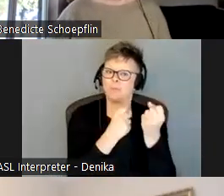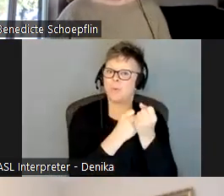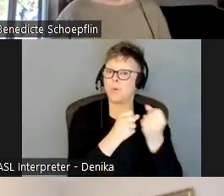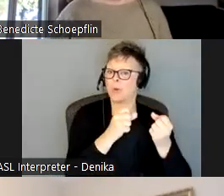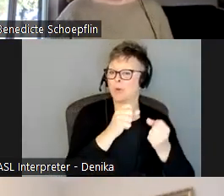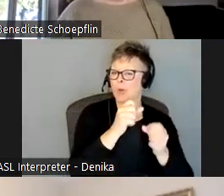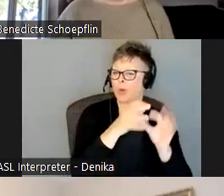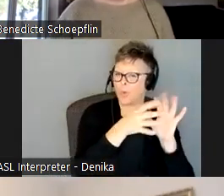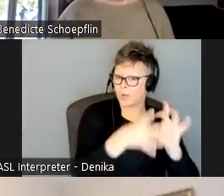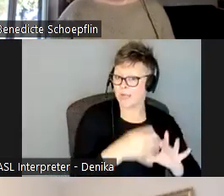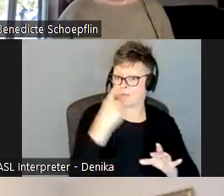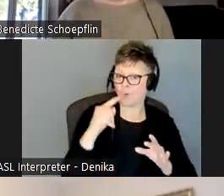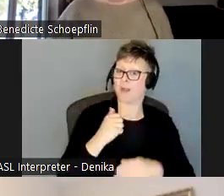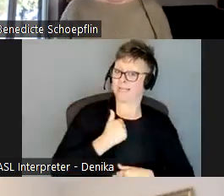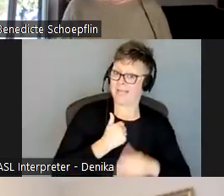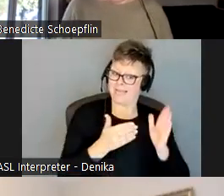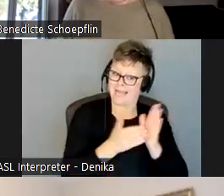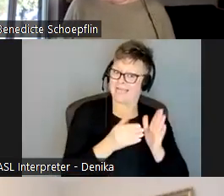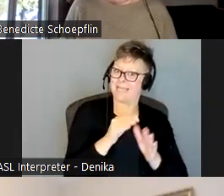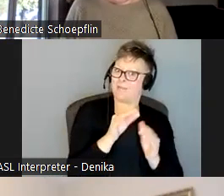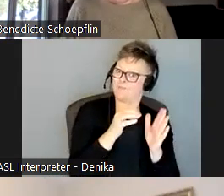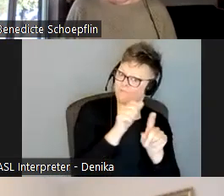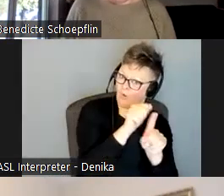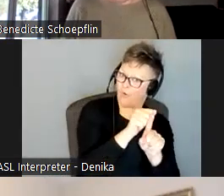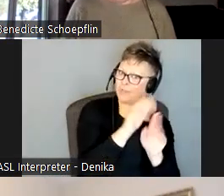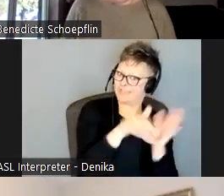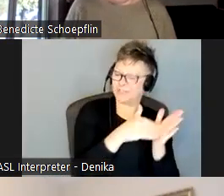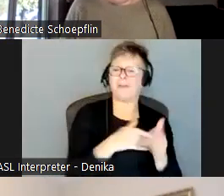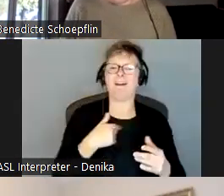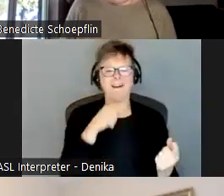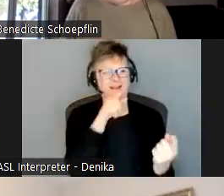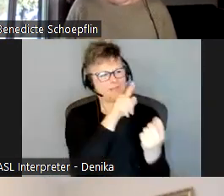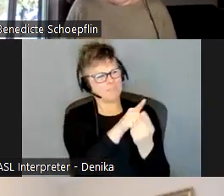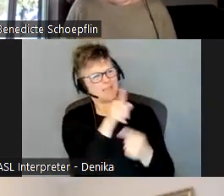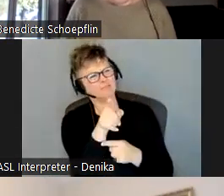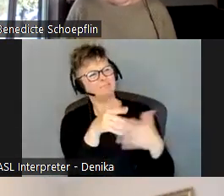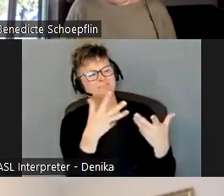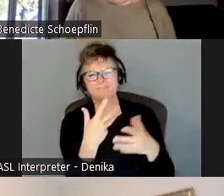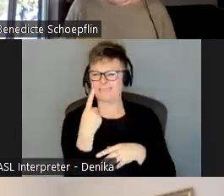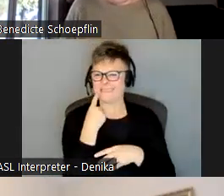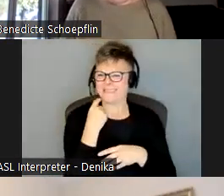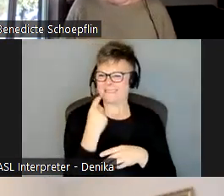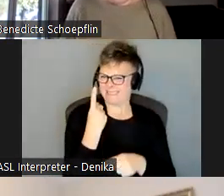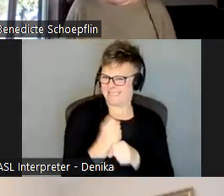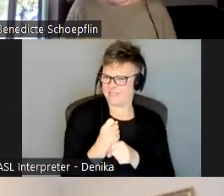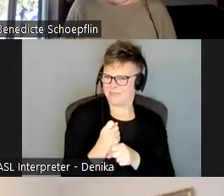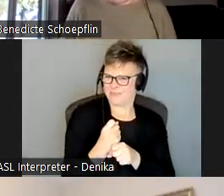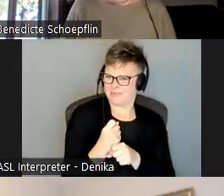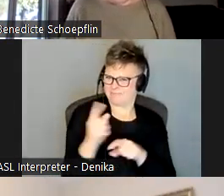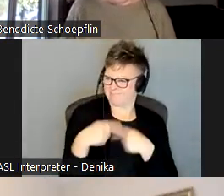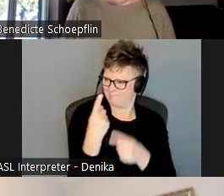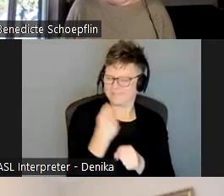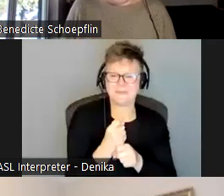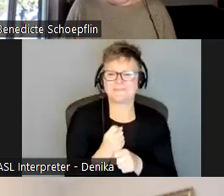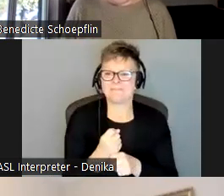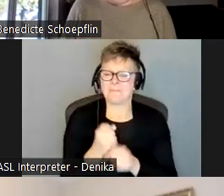Anti-Fraud Centre. I just recently met Stephanie, I think this past year, so it's great to have the opportunity to